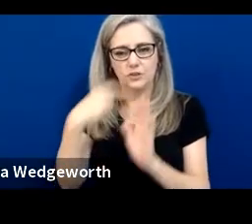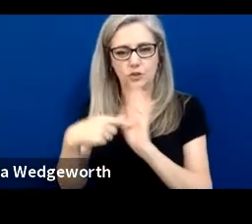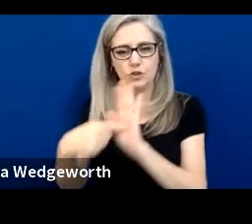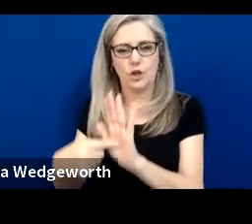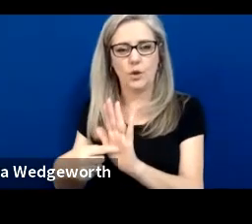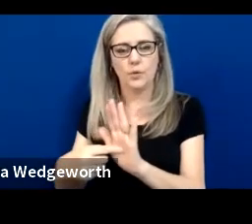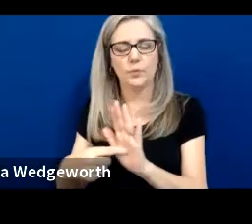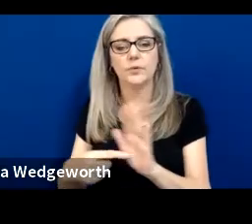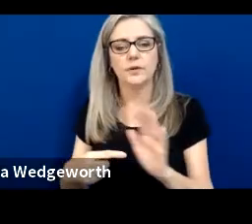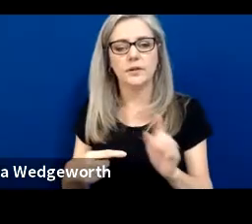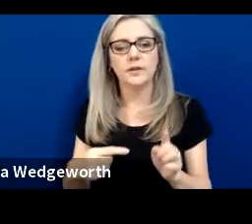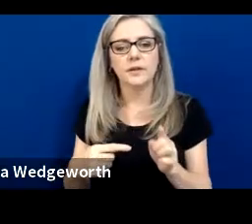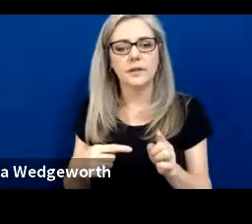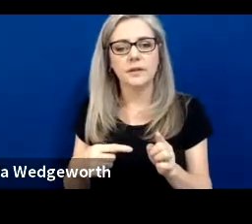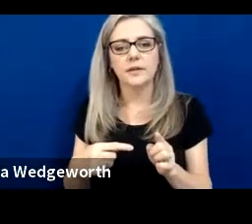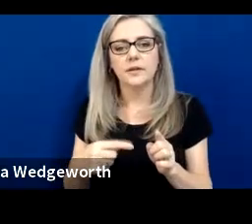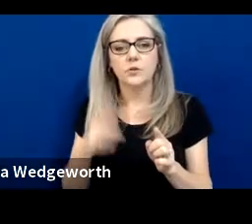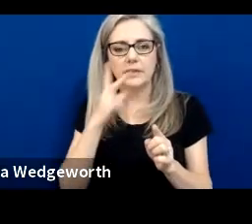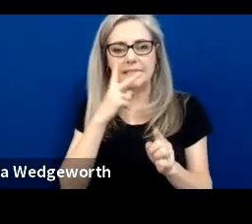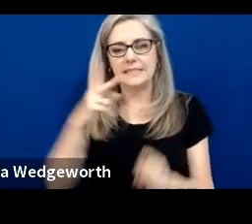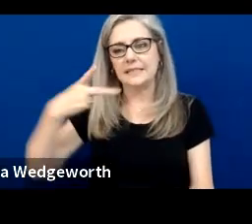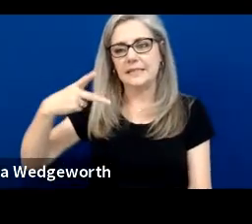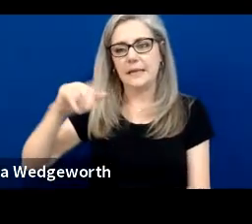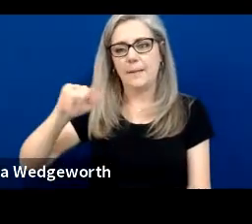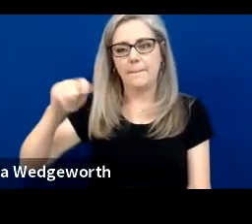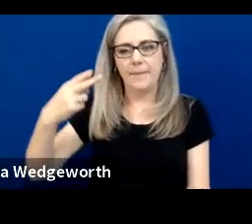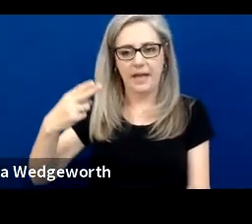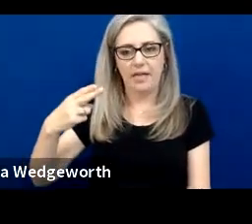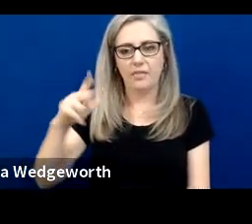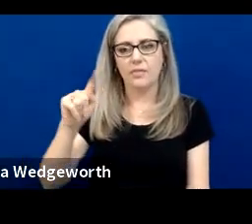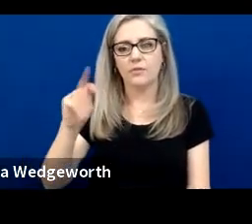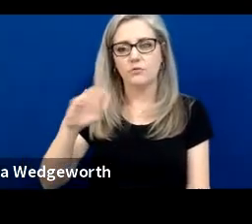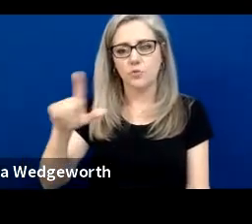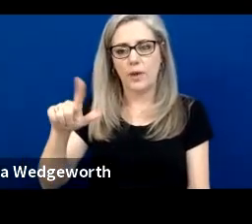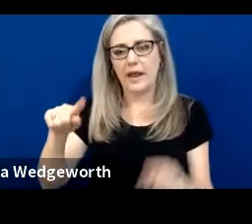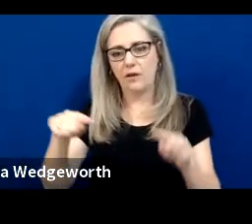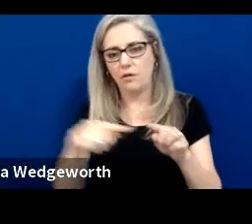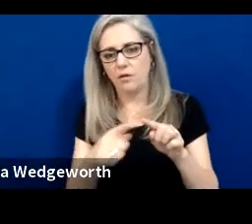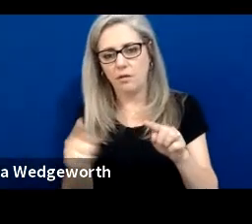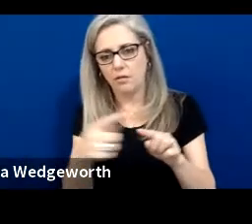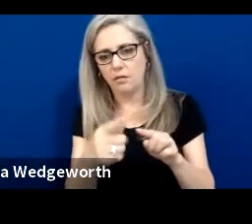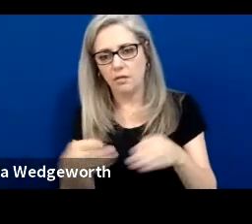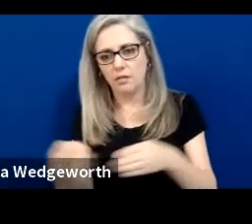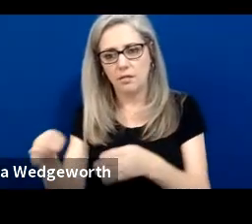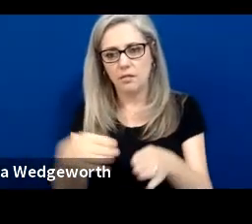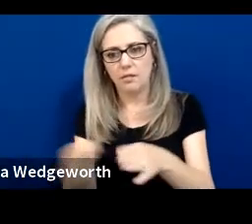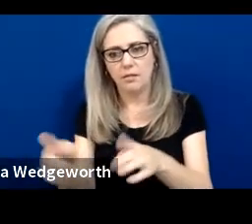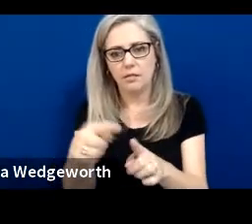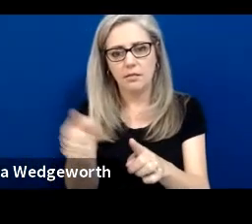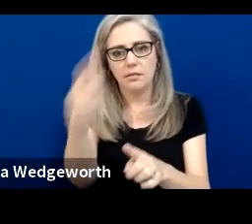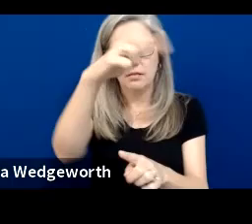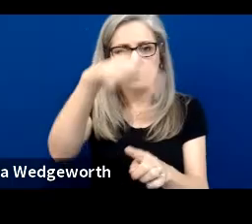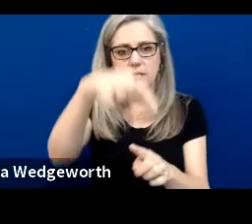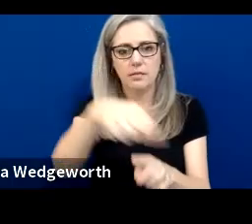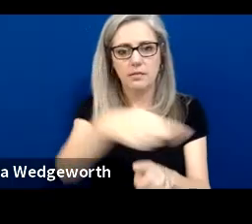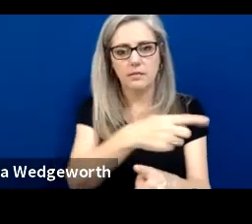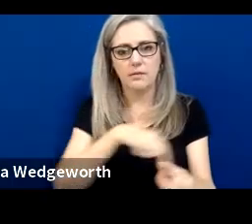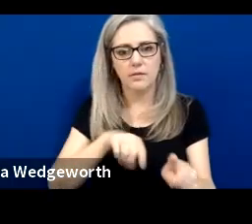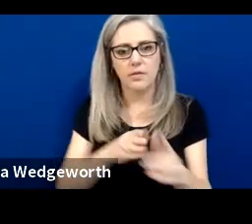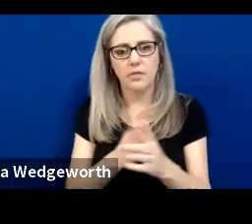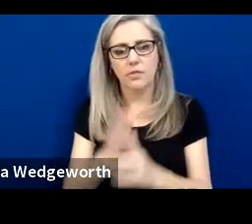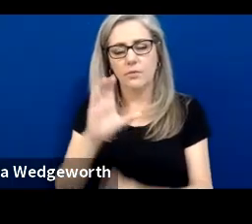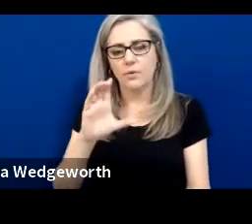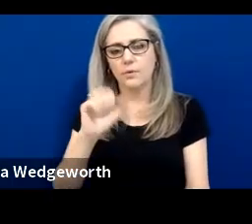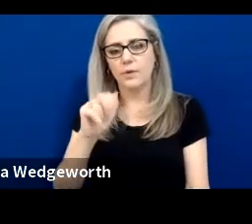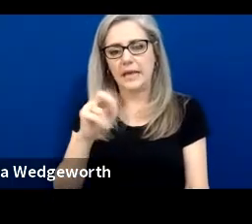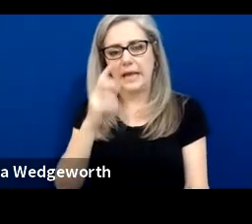the same kind of path and trail that winds through those trees and really works with that natural canopy and